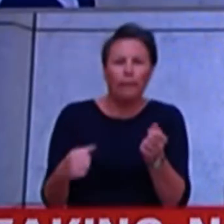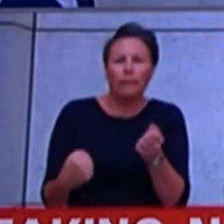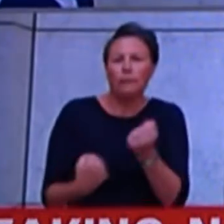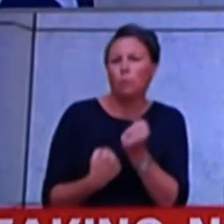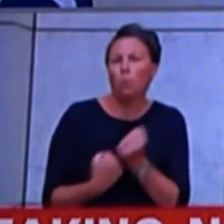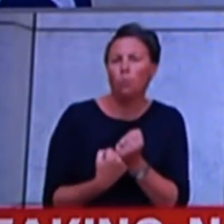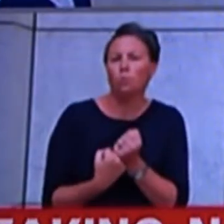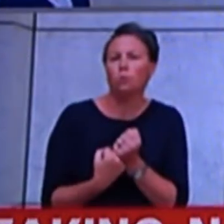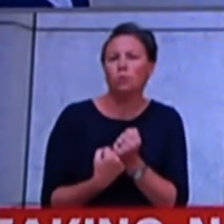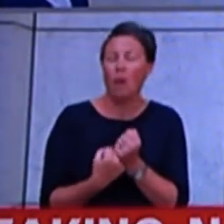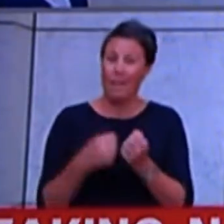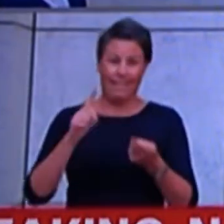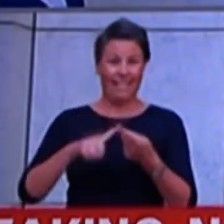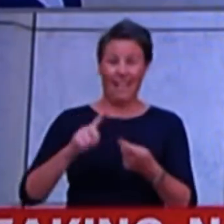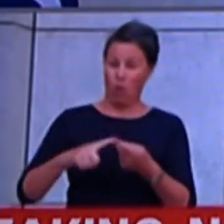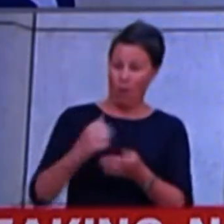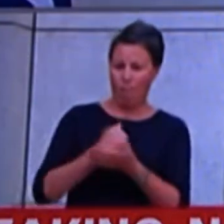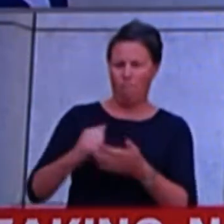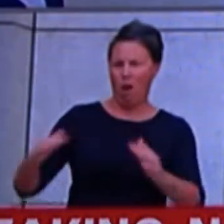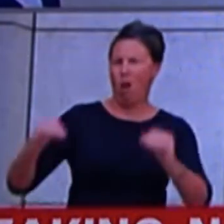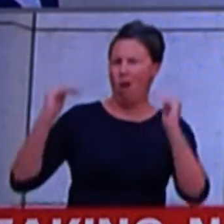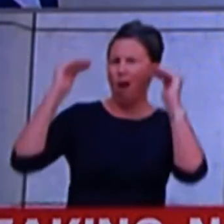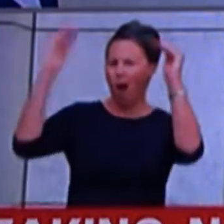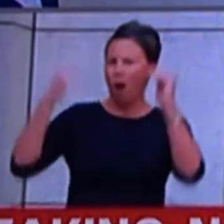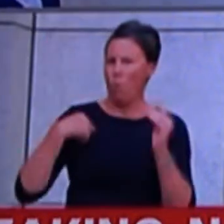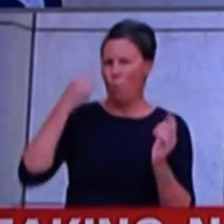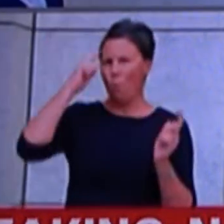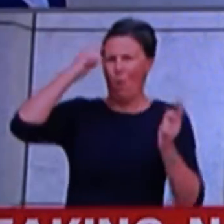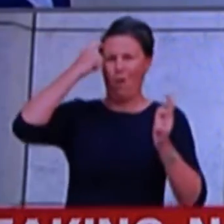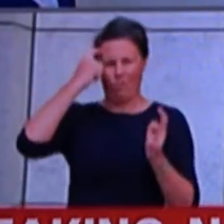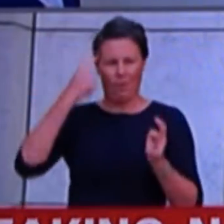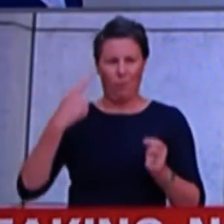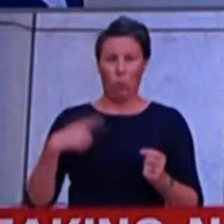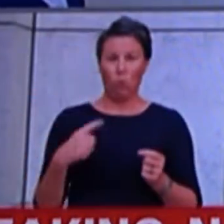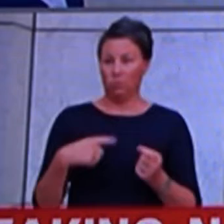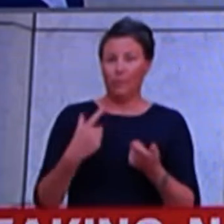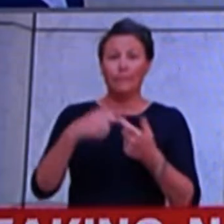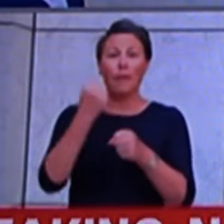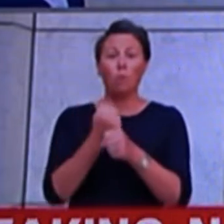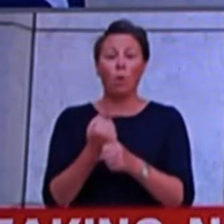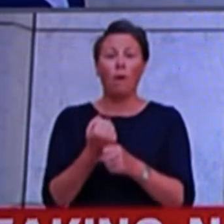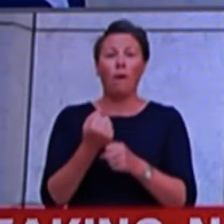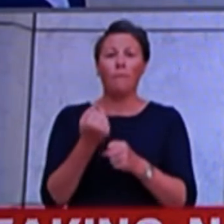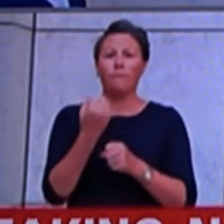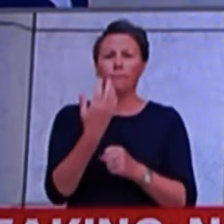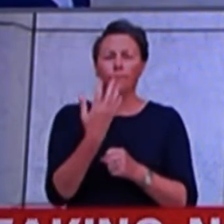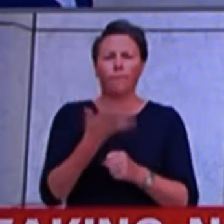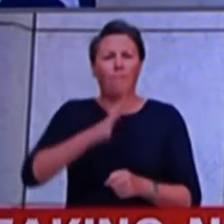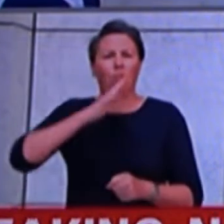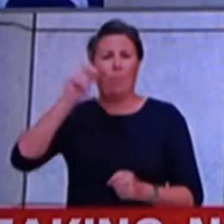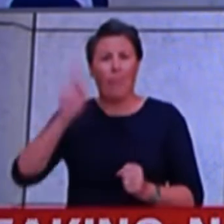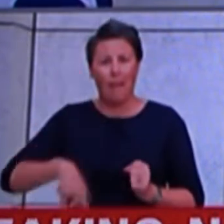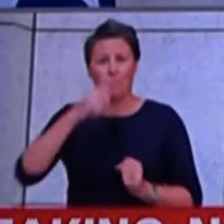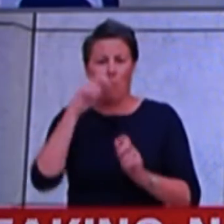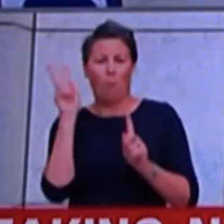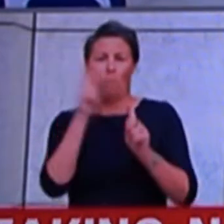deeply concerning to me, because every one of those 500,000 Australians who we've processed for job seeker claims is an Australian that's lost